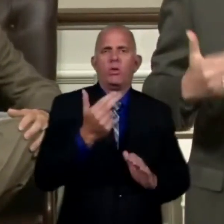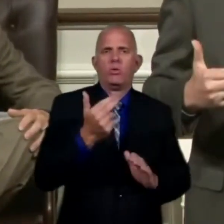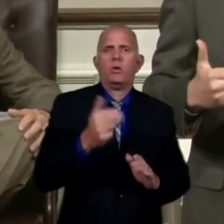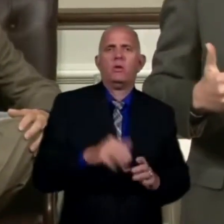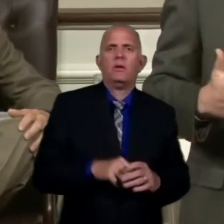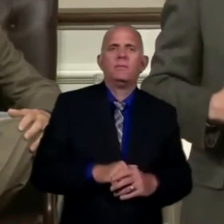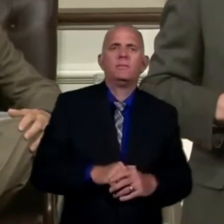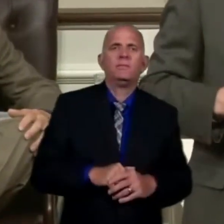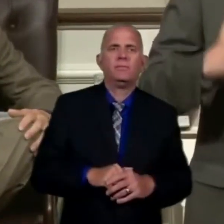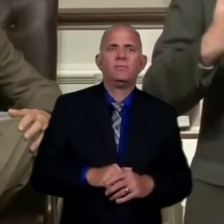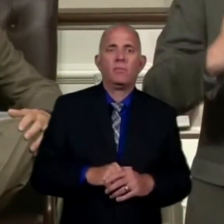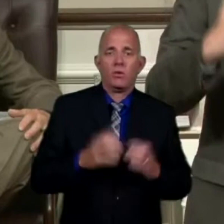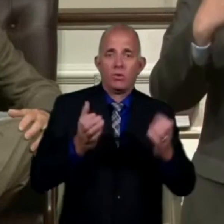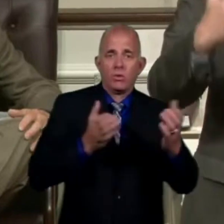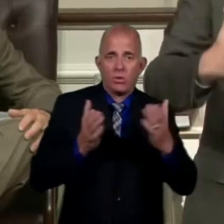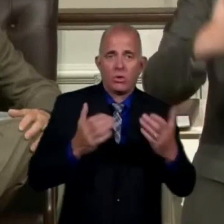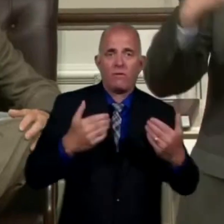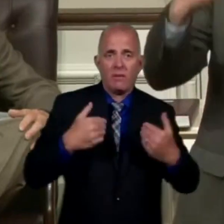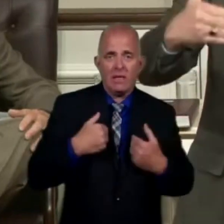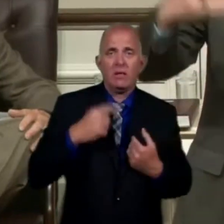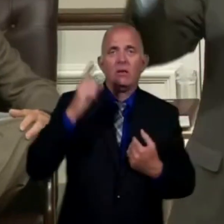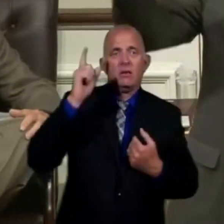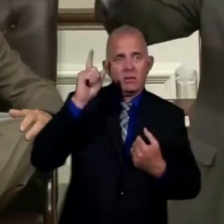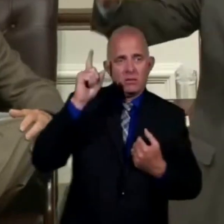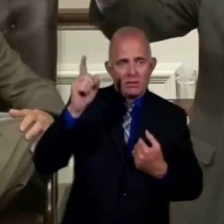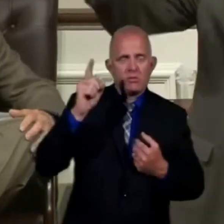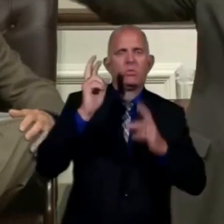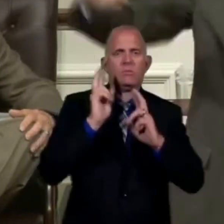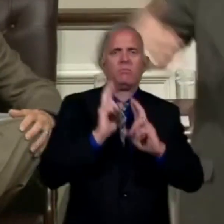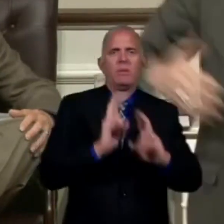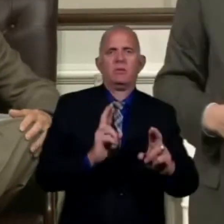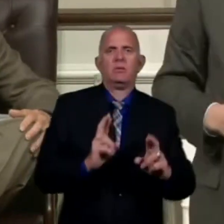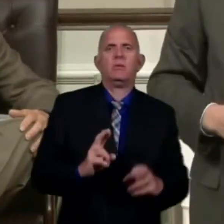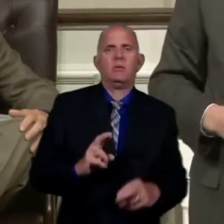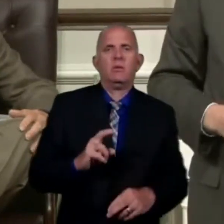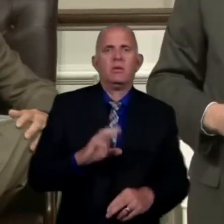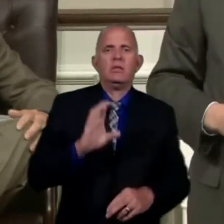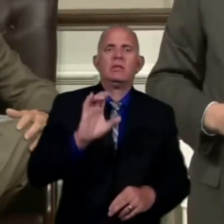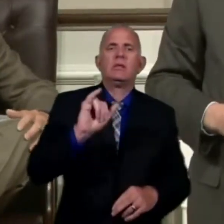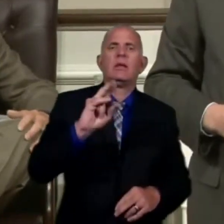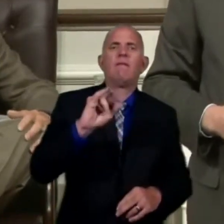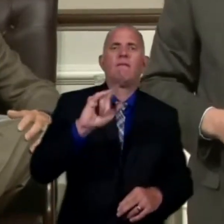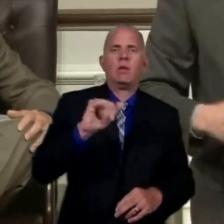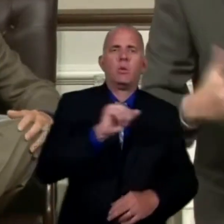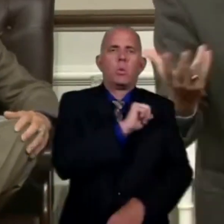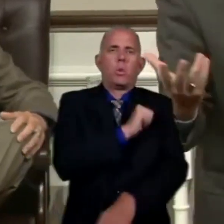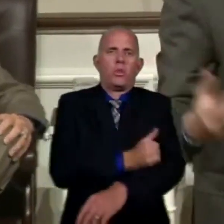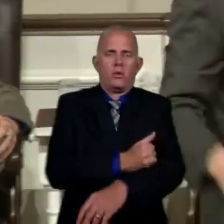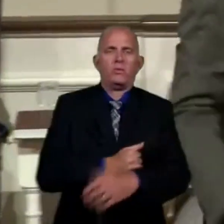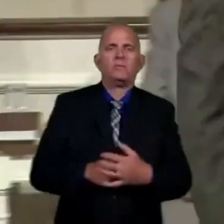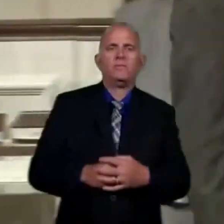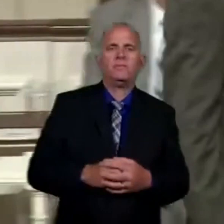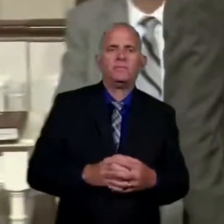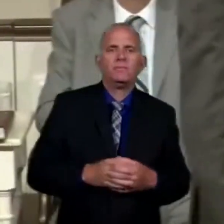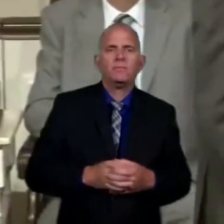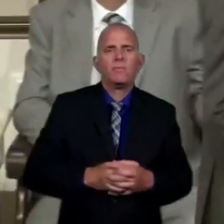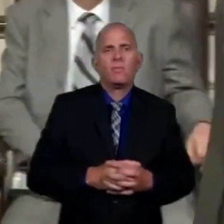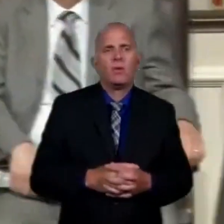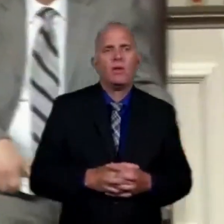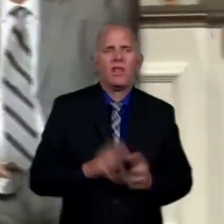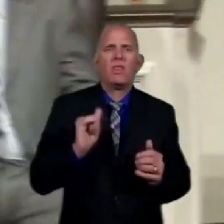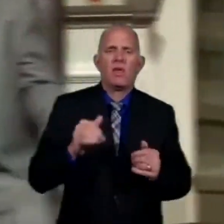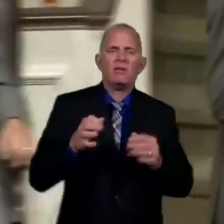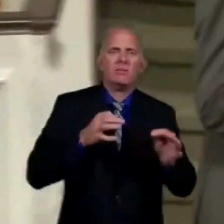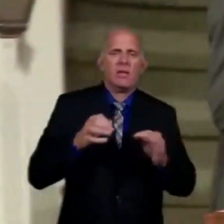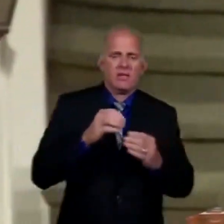listen, if you're going to serve me, you're going to respect those in civil authority. He tells them about how to do that. He's going to tell